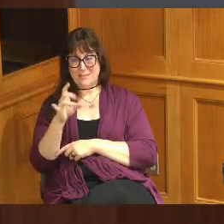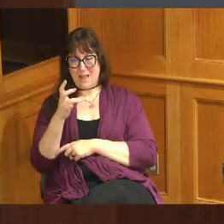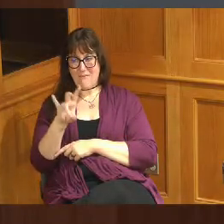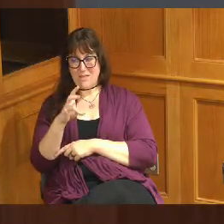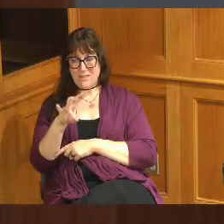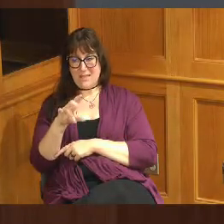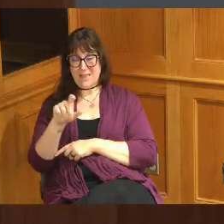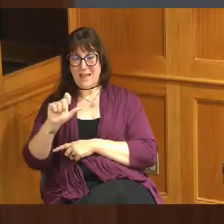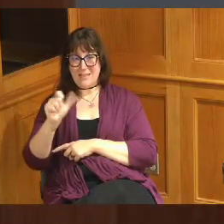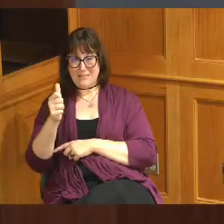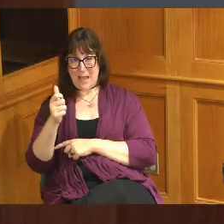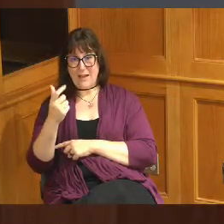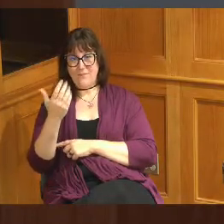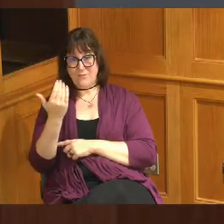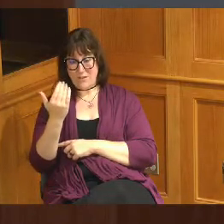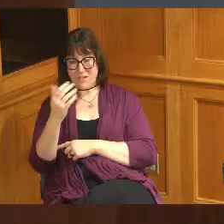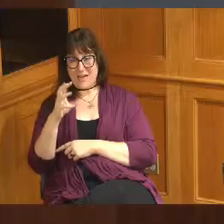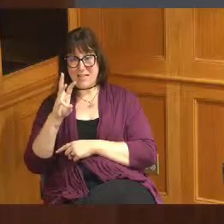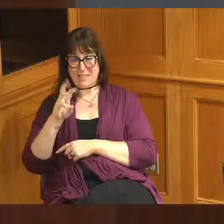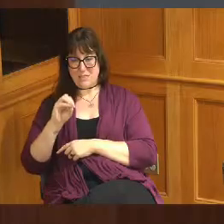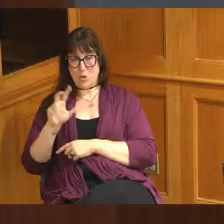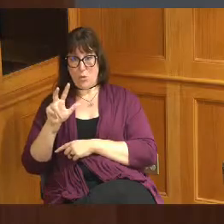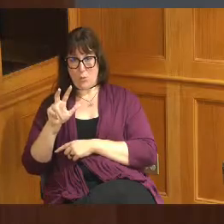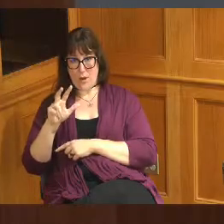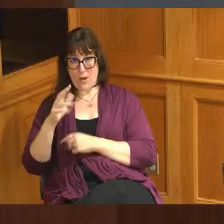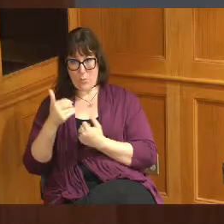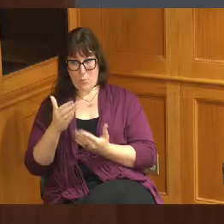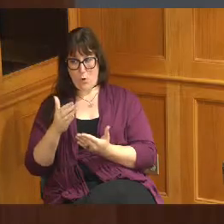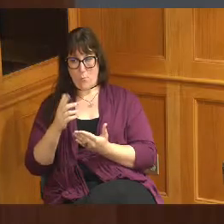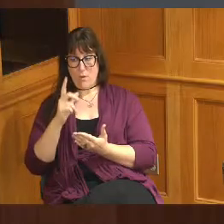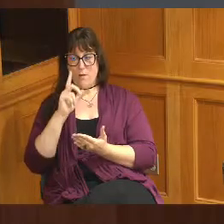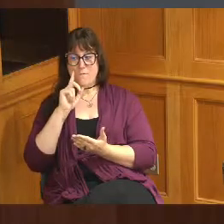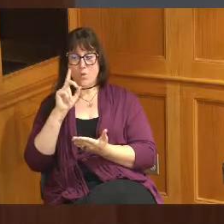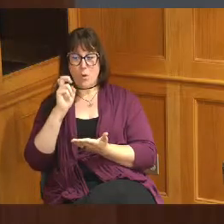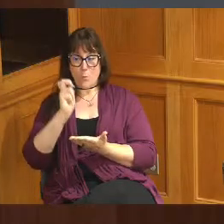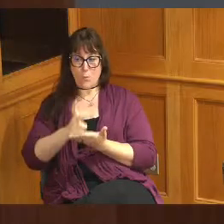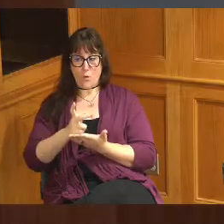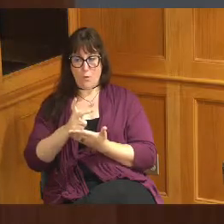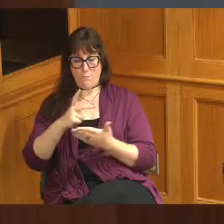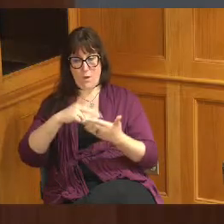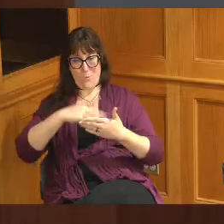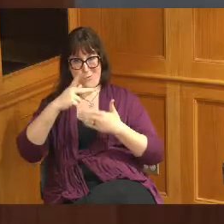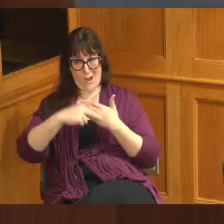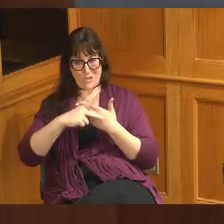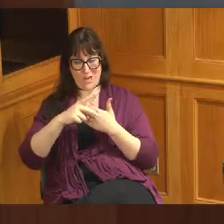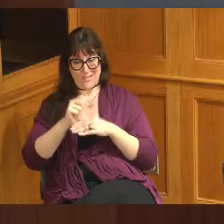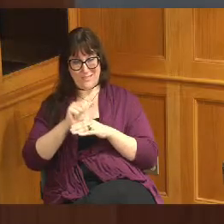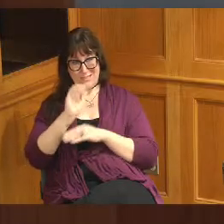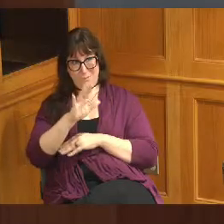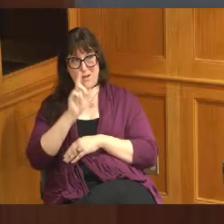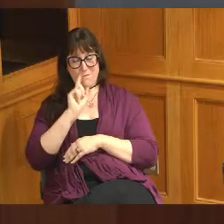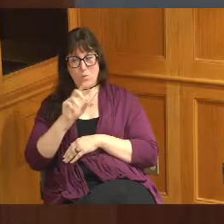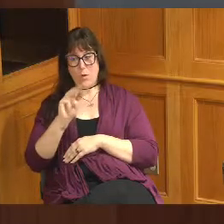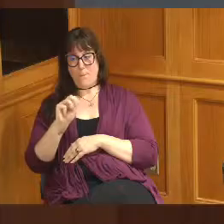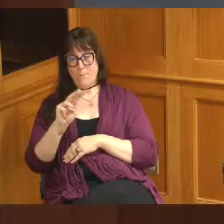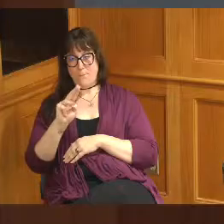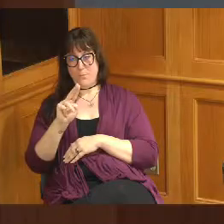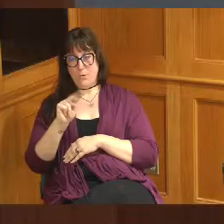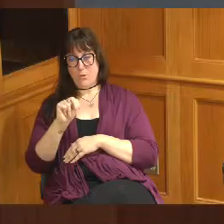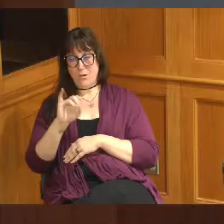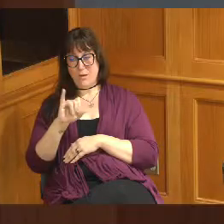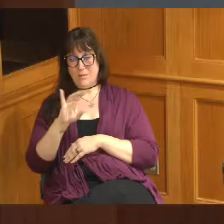10:15 here in room 603 to approve the projects that were submitted for municipal road funds